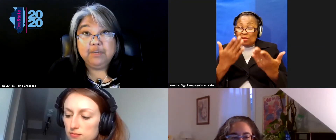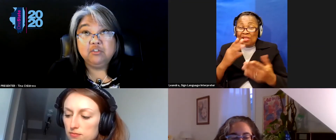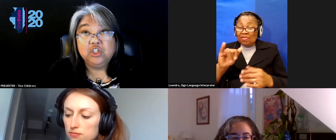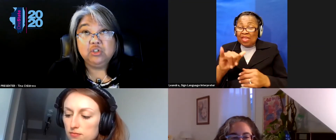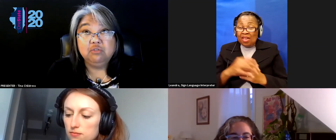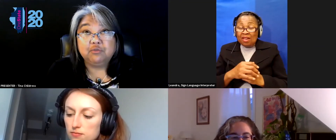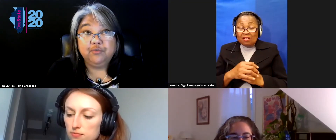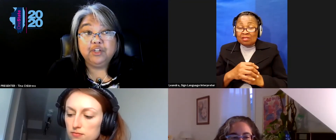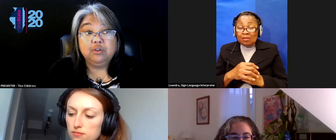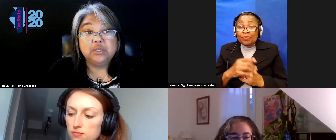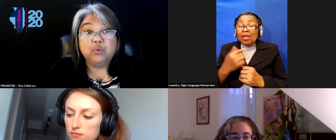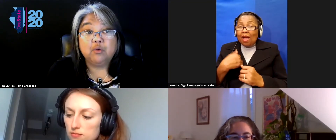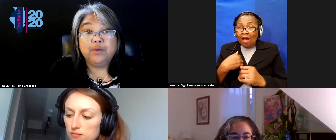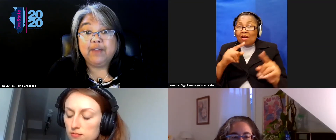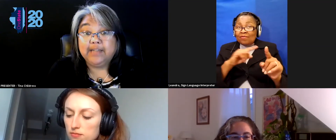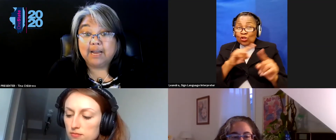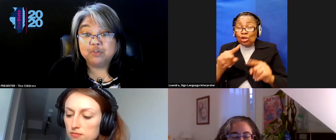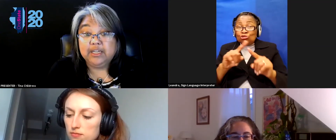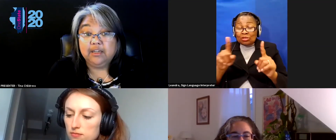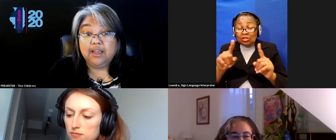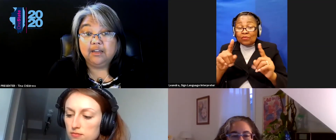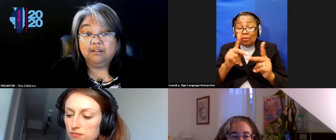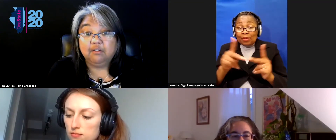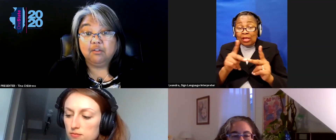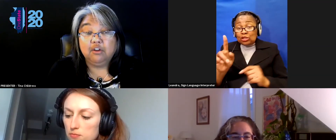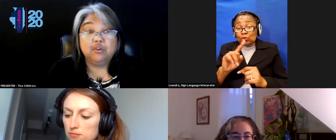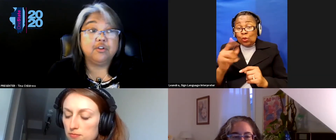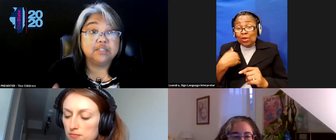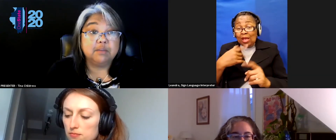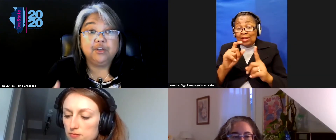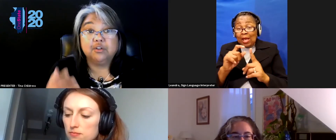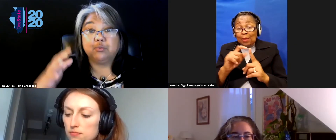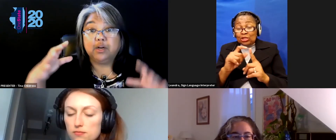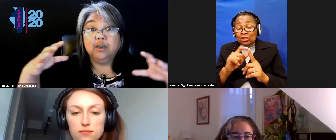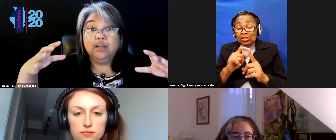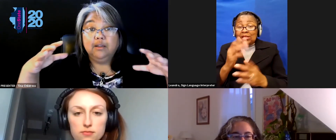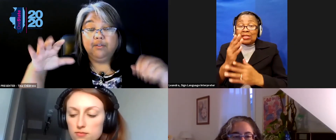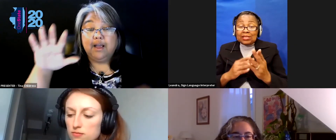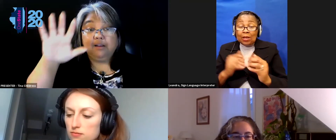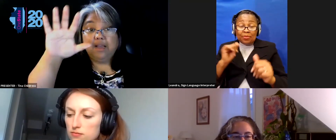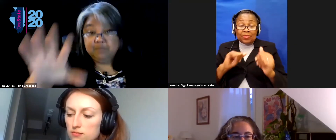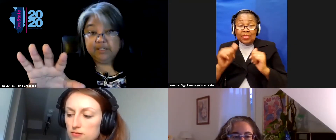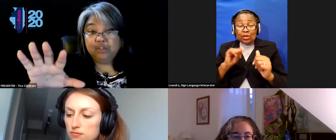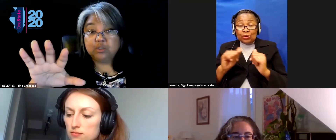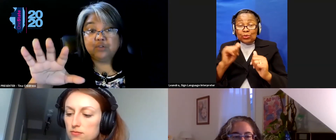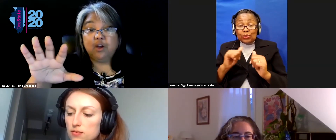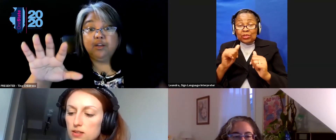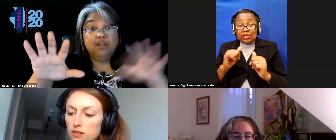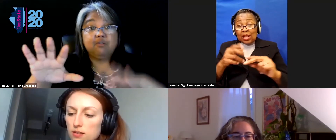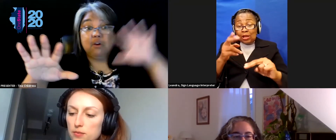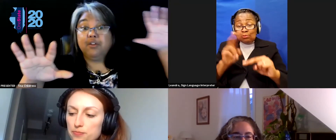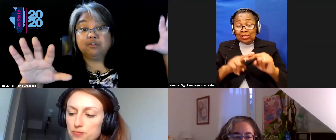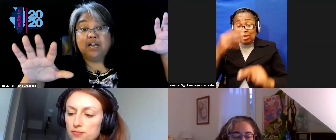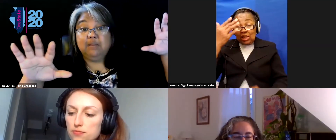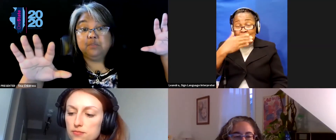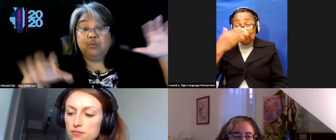have been to different venues where we've had captioning, and there are some theaters where I'm sitting towards the front, and